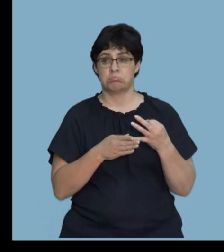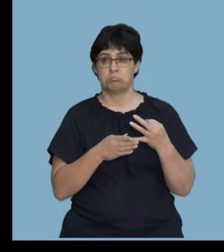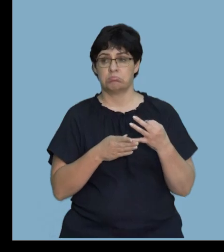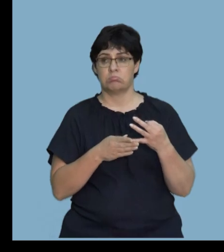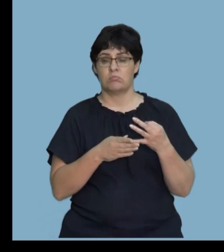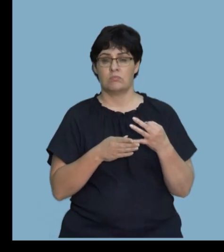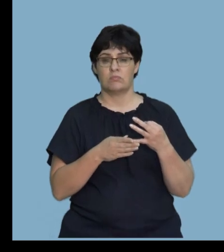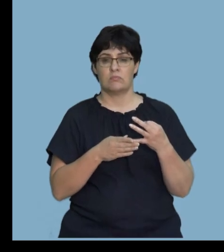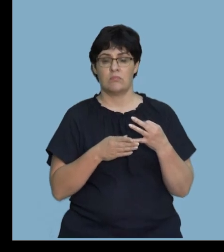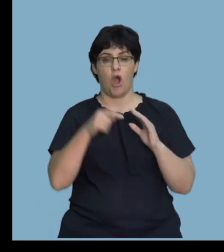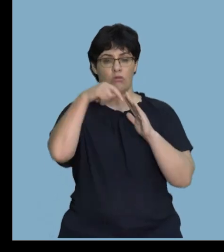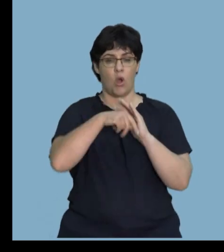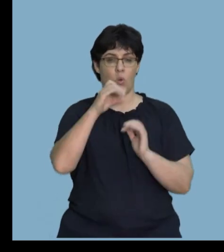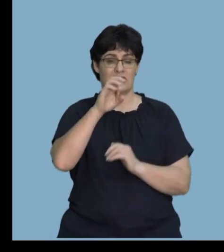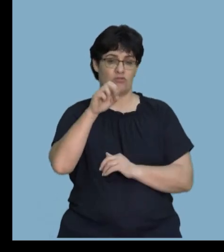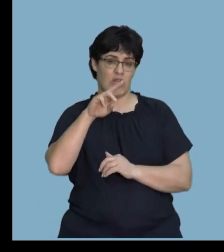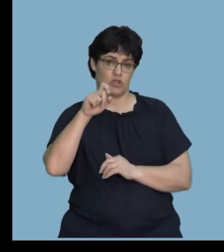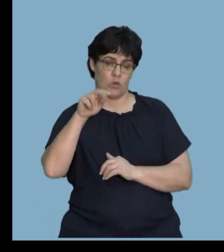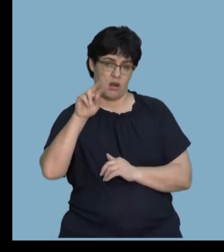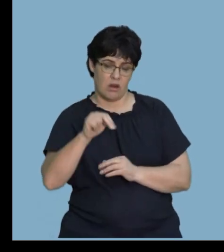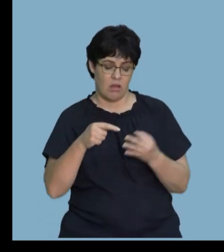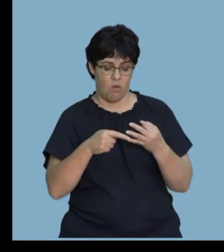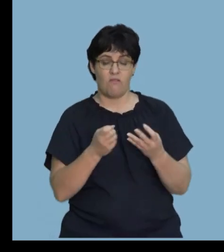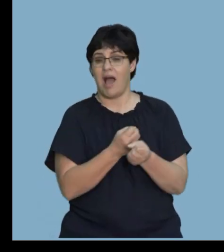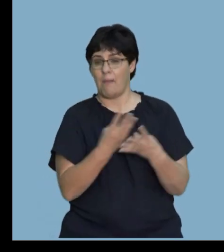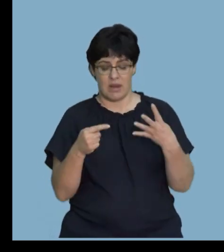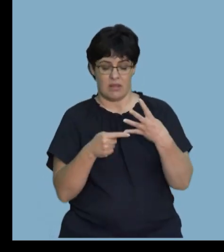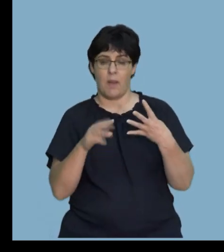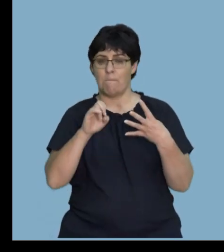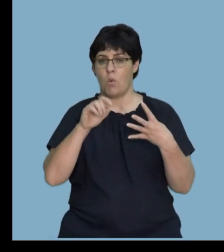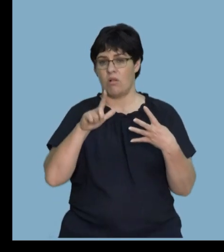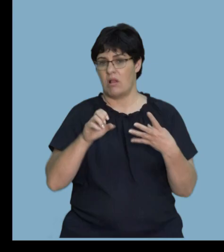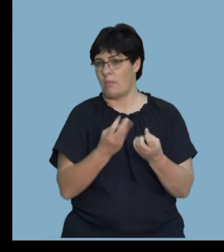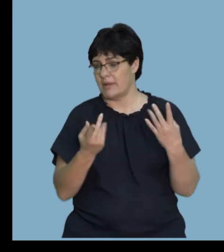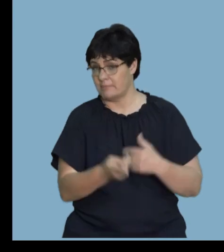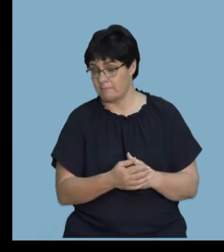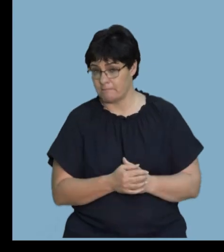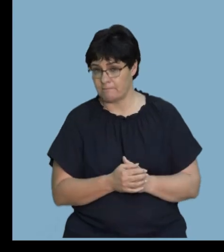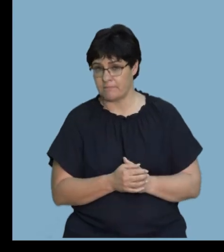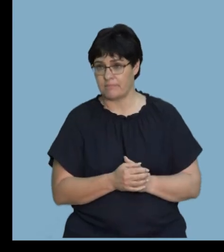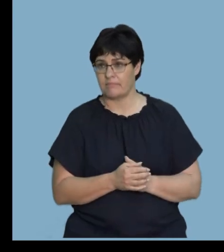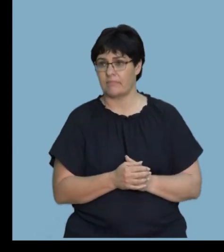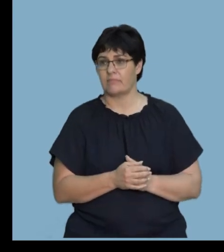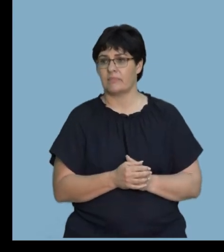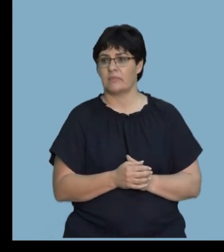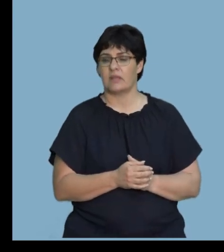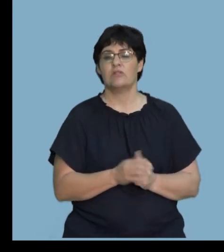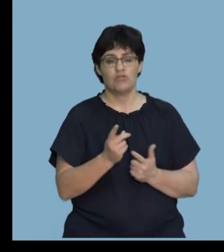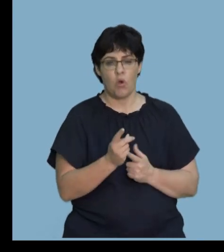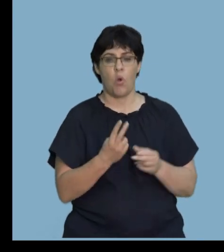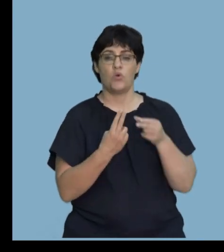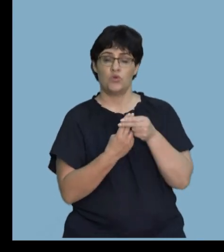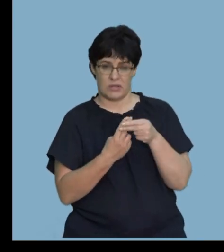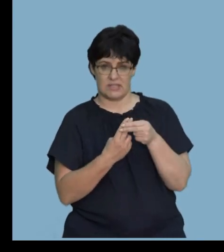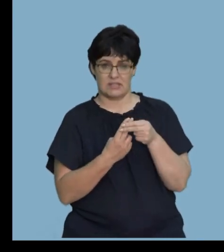Concentration. It could be what? Number of moles, okay? All right, so just be aware. So the units will